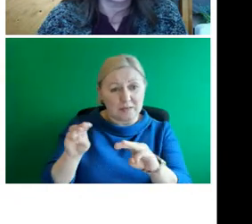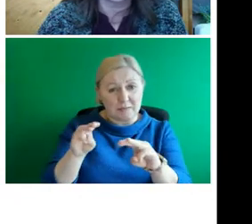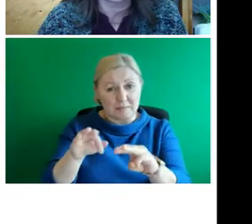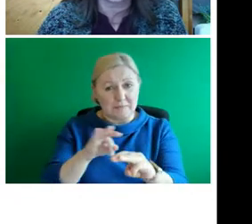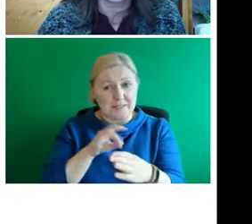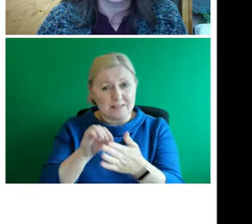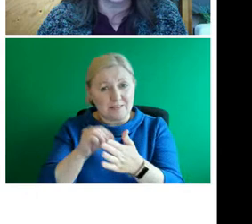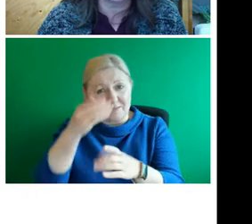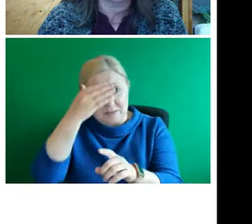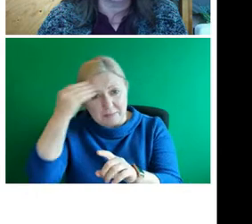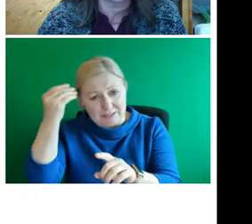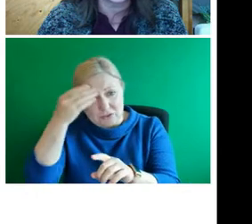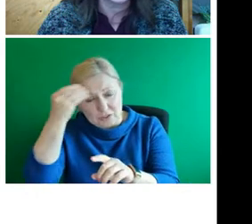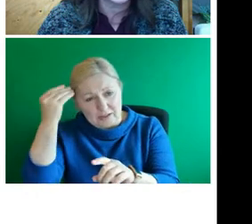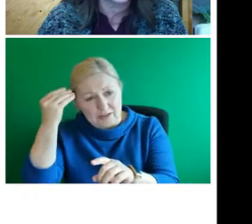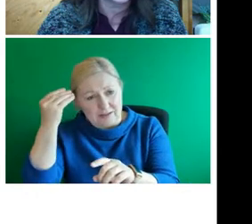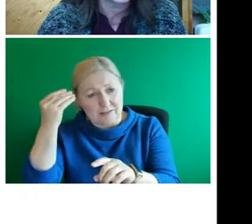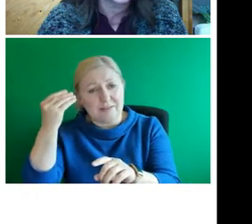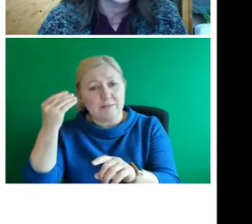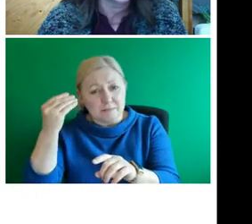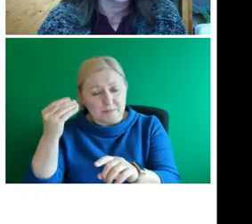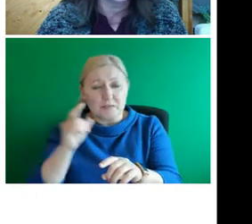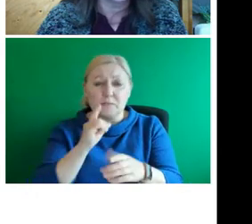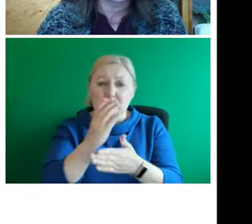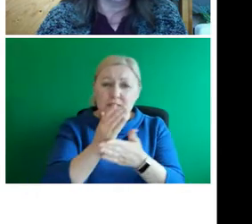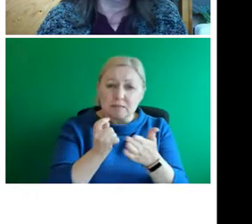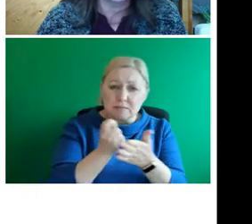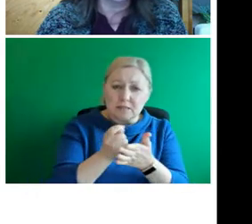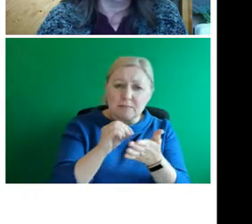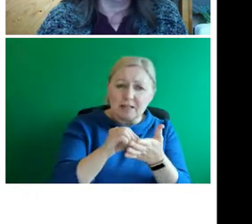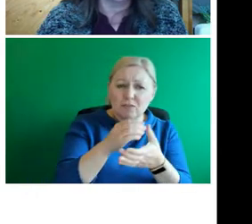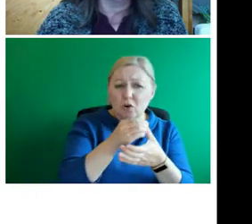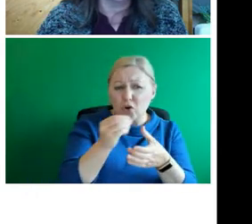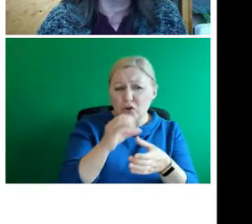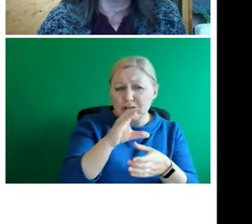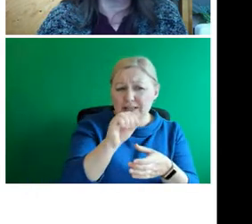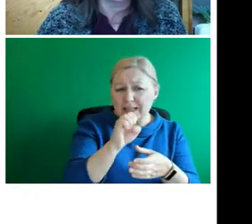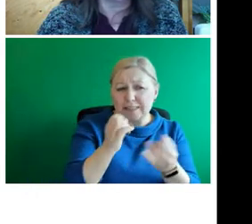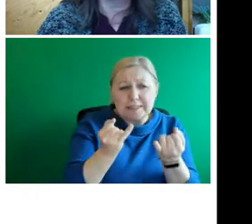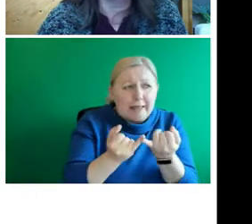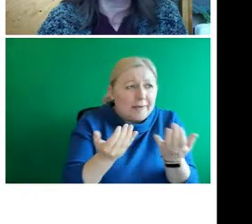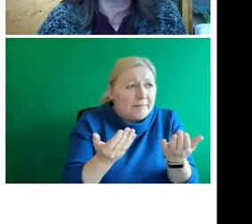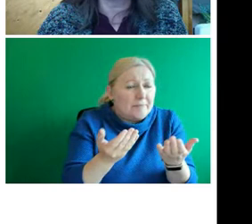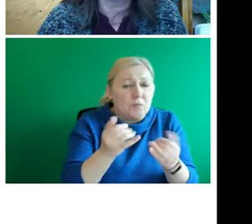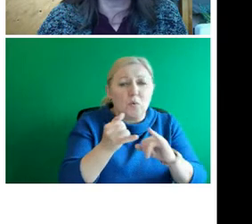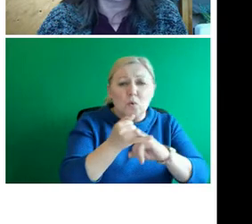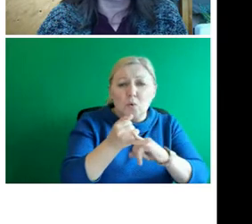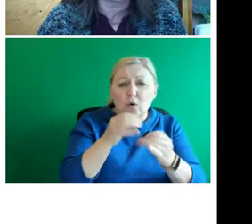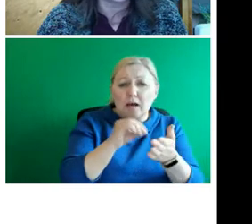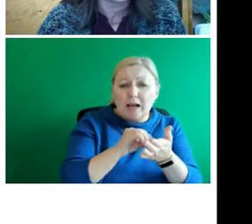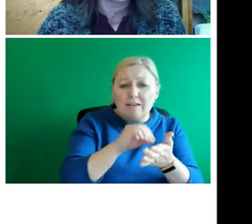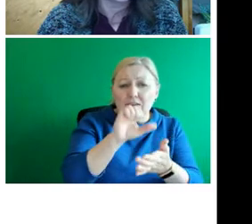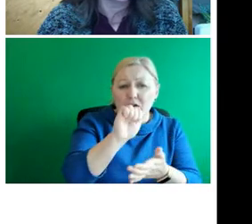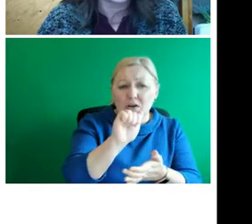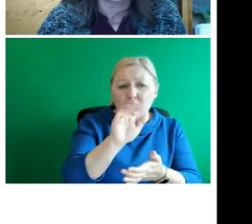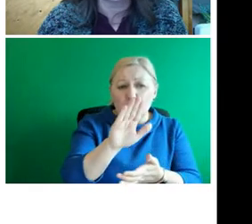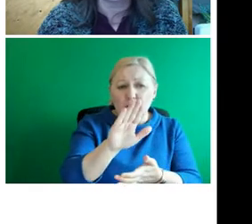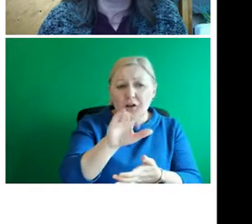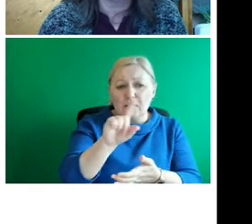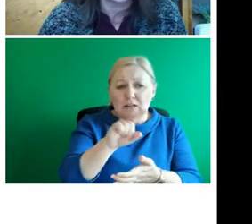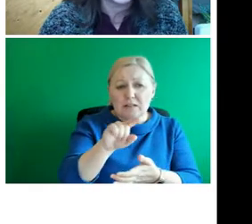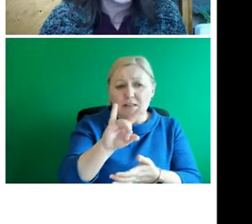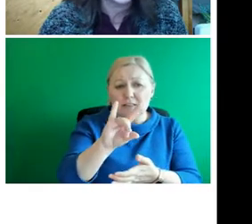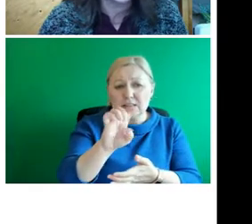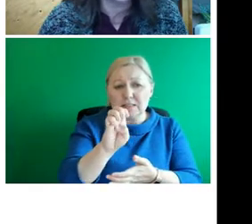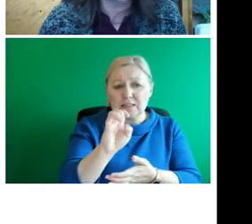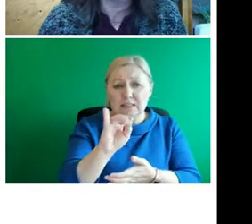less complex cases, such as Alzheimer's disease. And partly for this reason, we began focusing on primary care as a way to